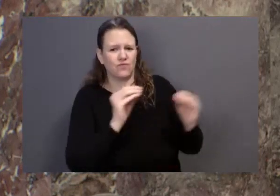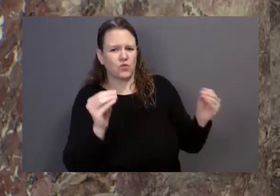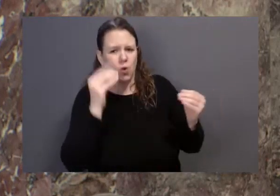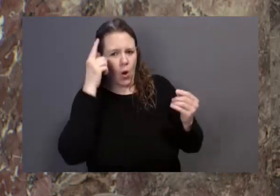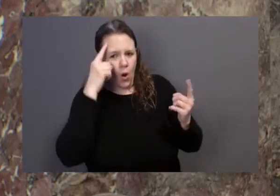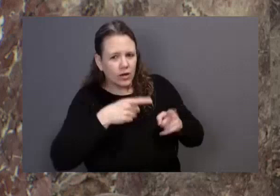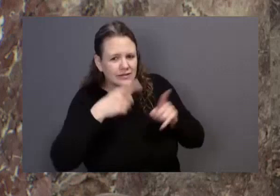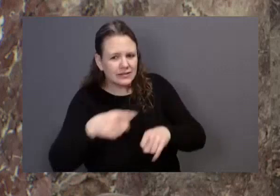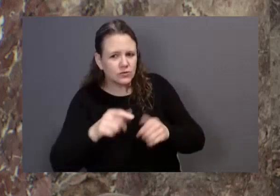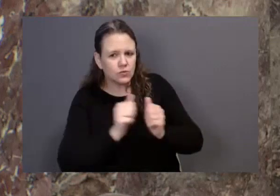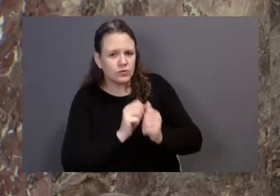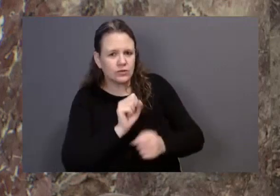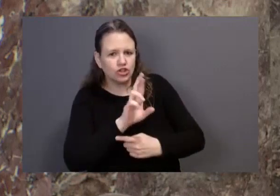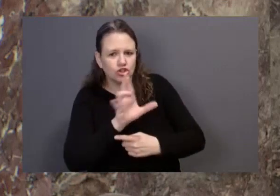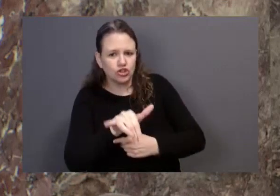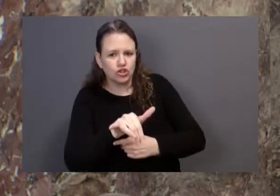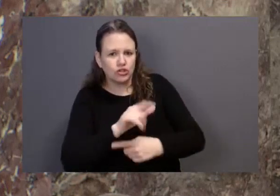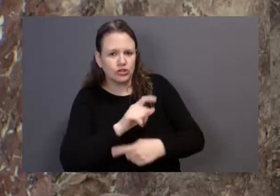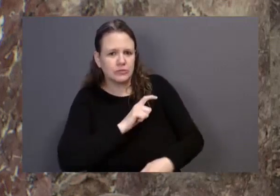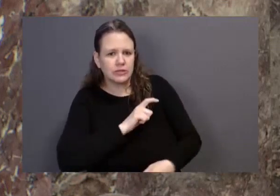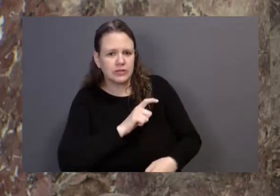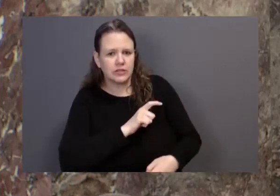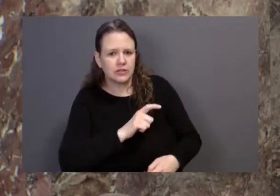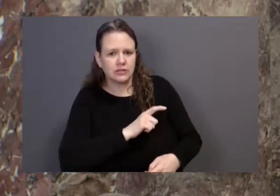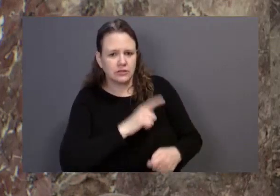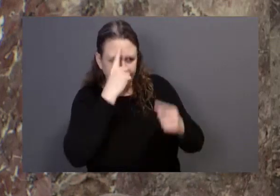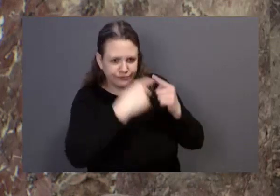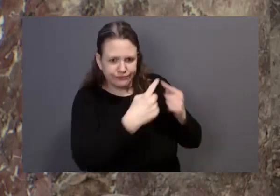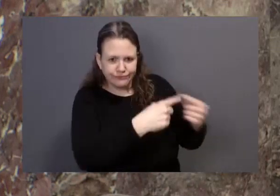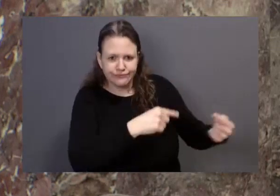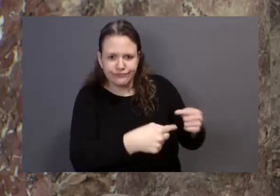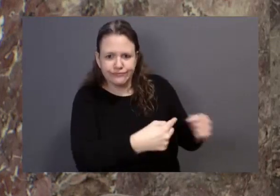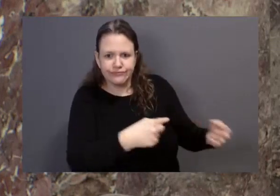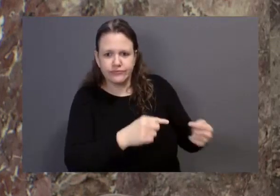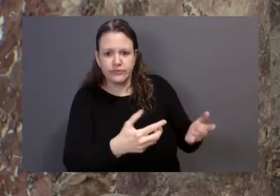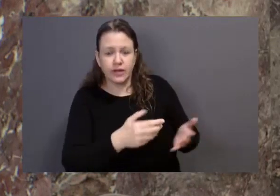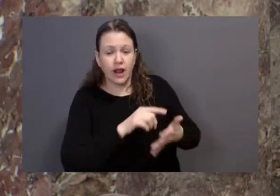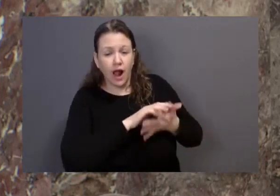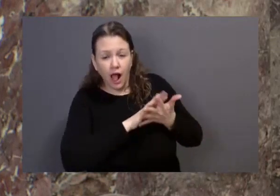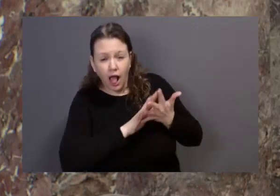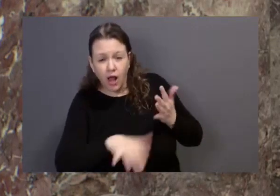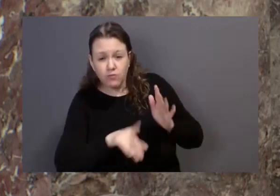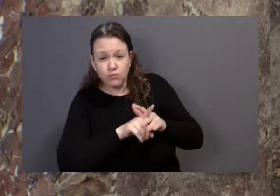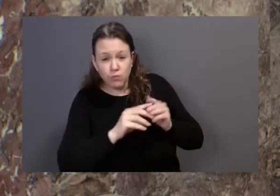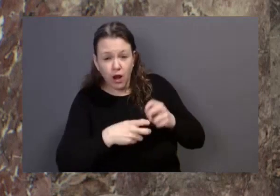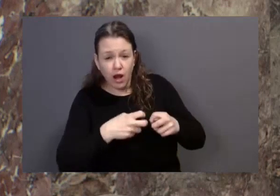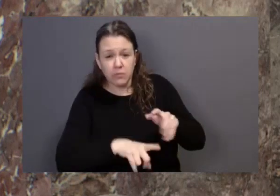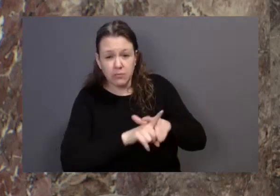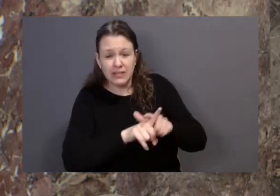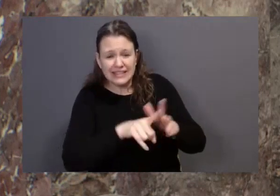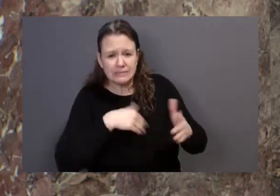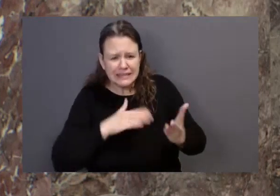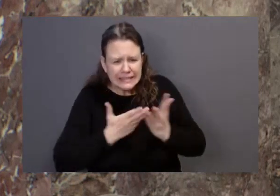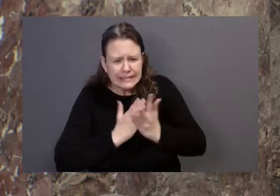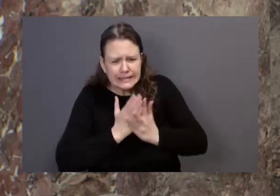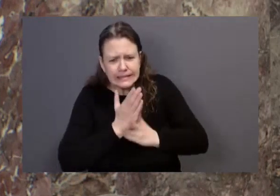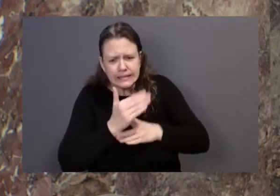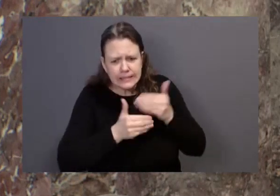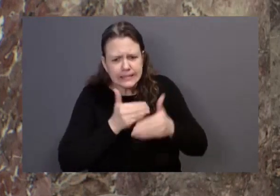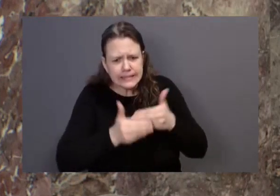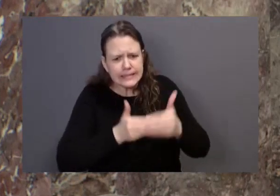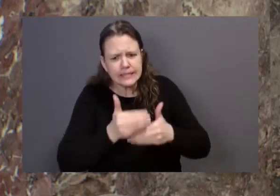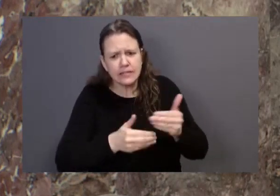is that all of those issues have been part and parcel of the process that has been underway. All of it. And as I said a moment ago to